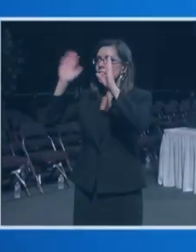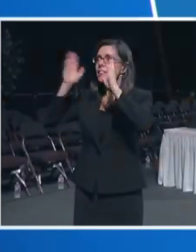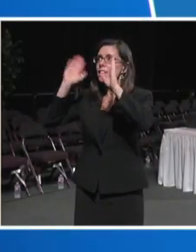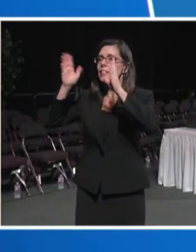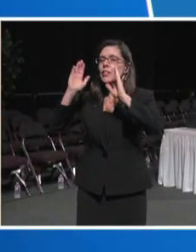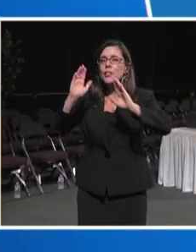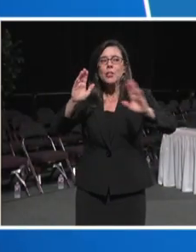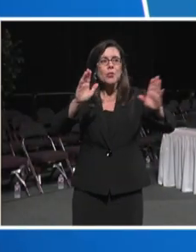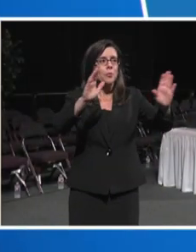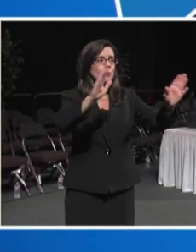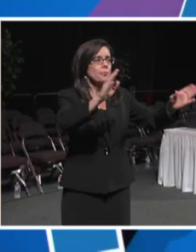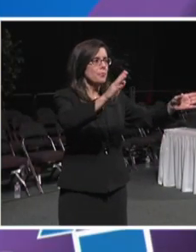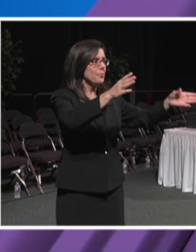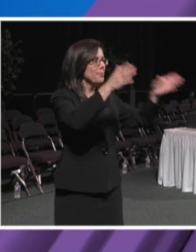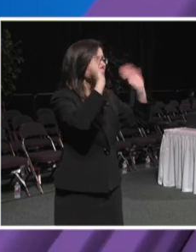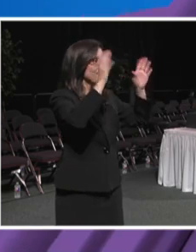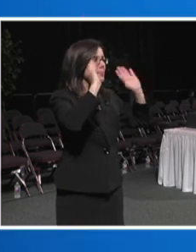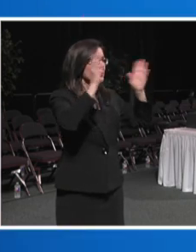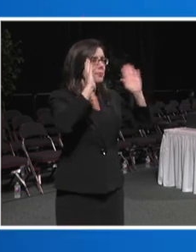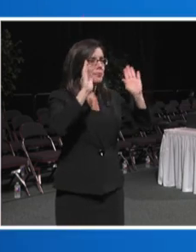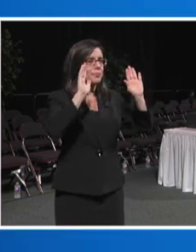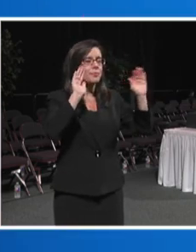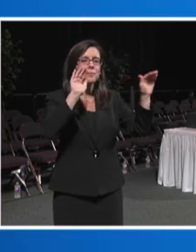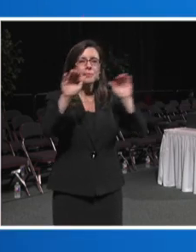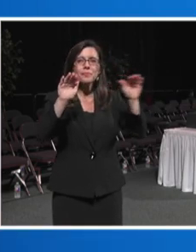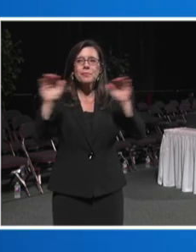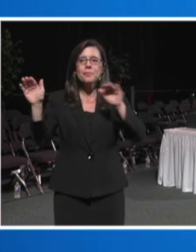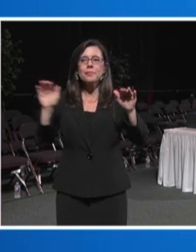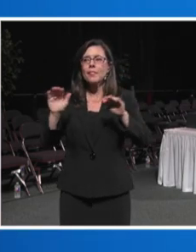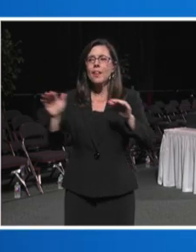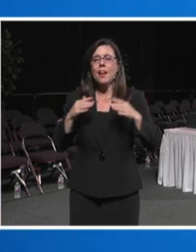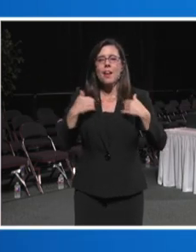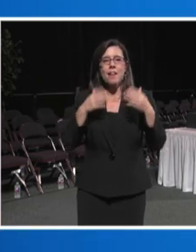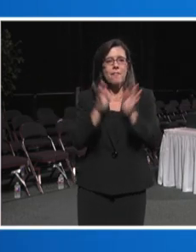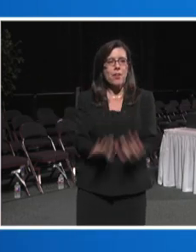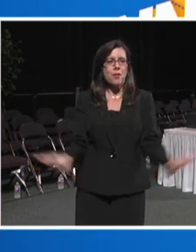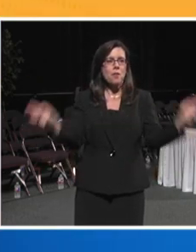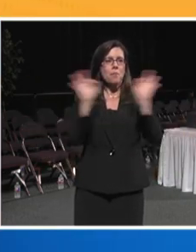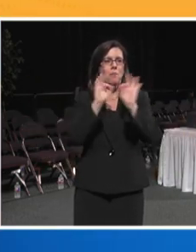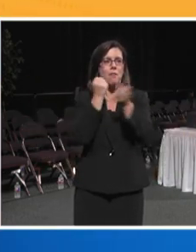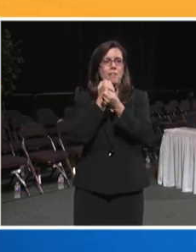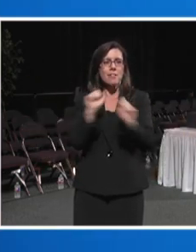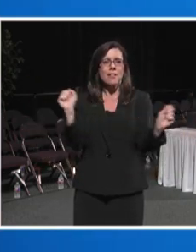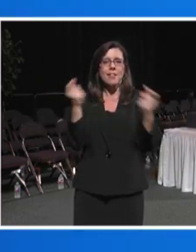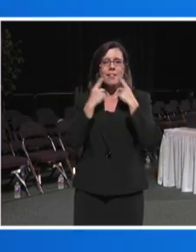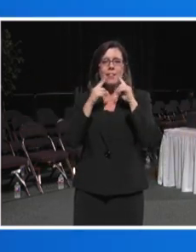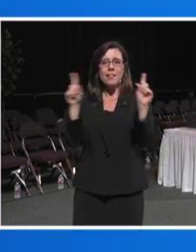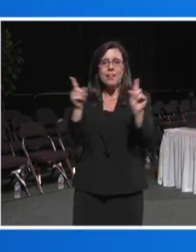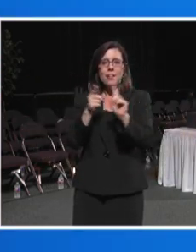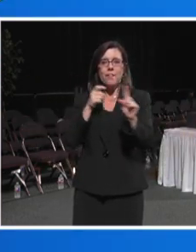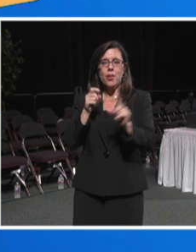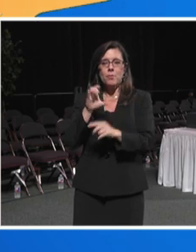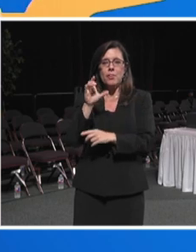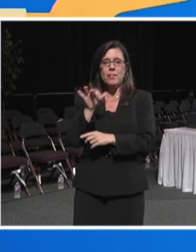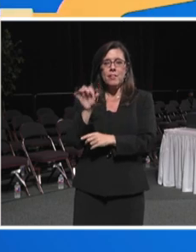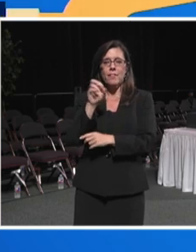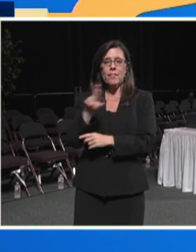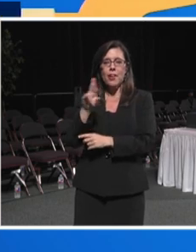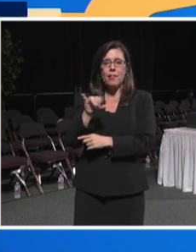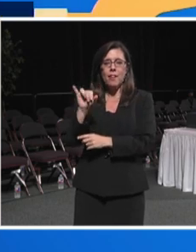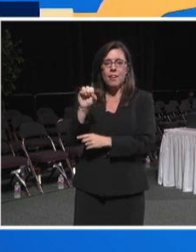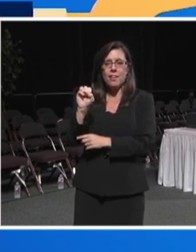Attention, please. May I have your attention for a very important safety announcement from the